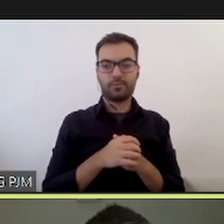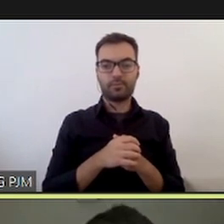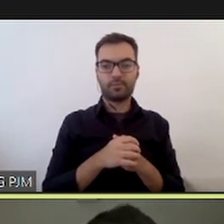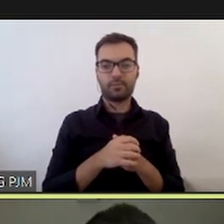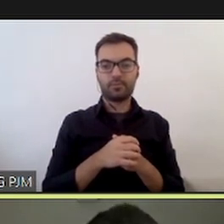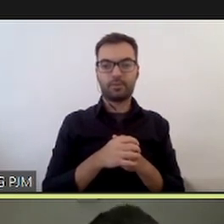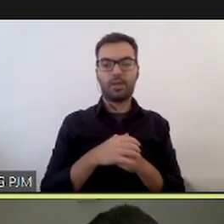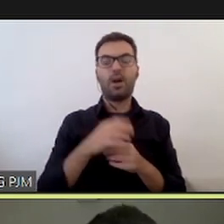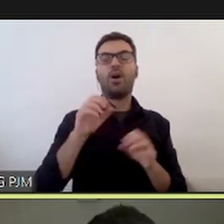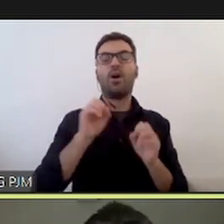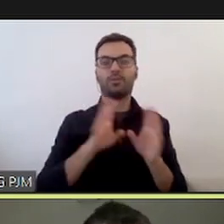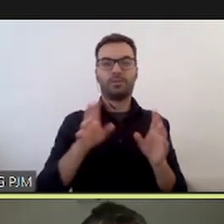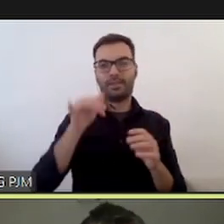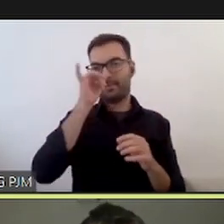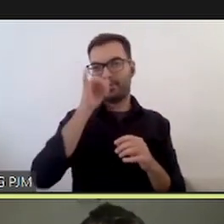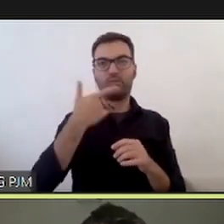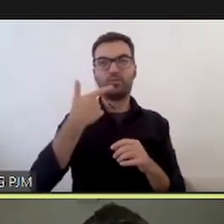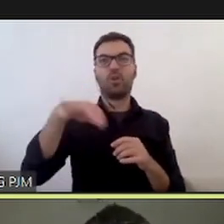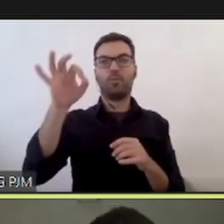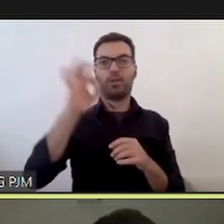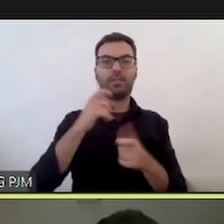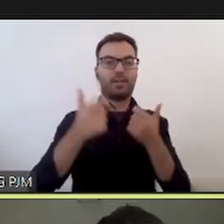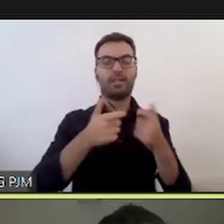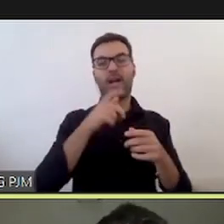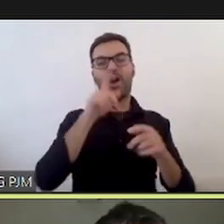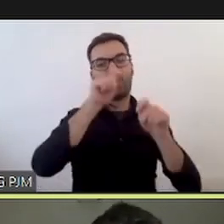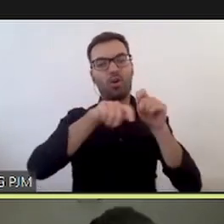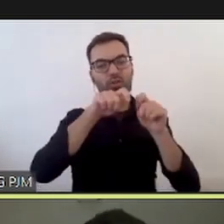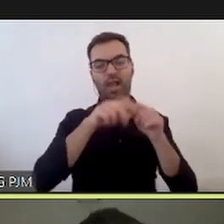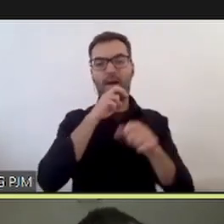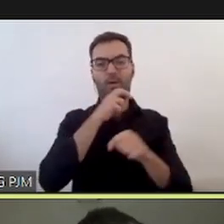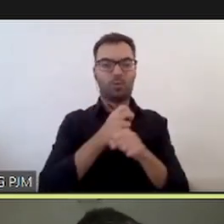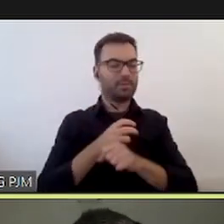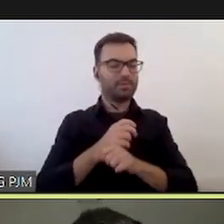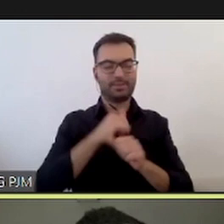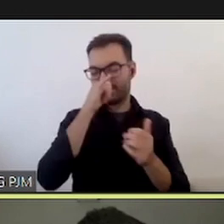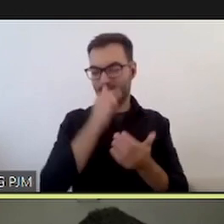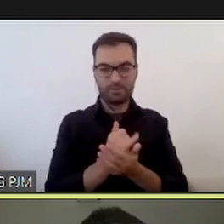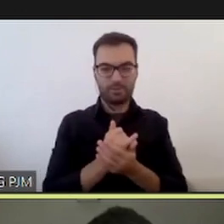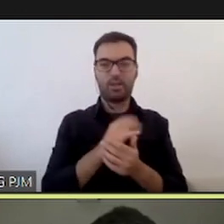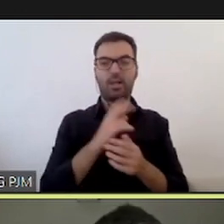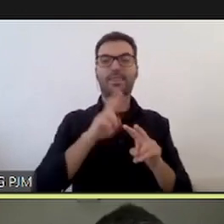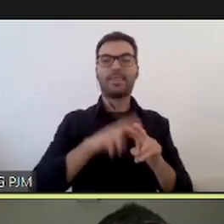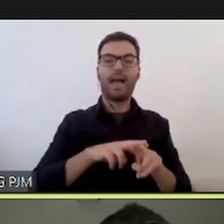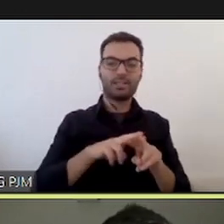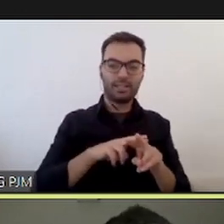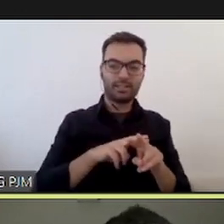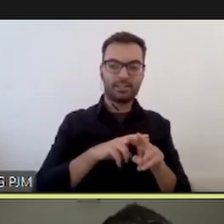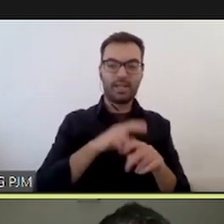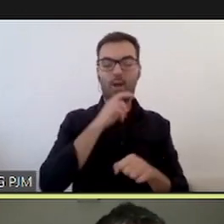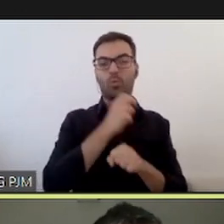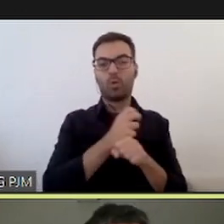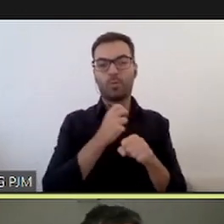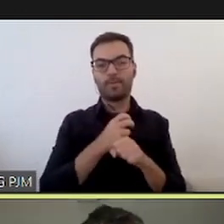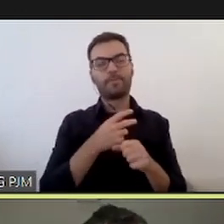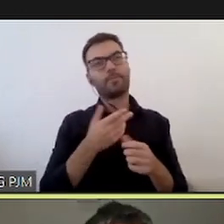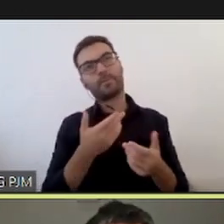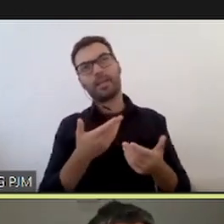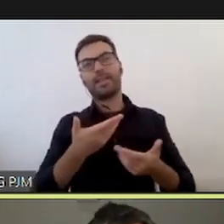in 100%. The tools that automate something, they're giving